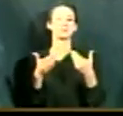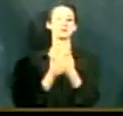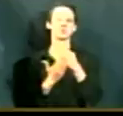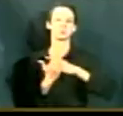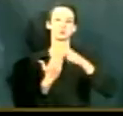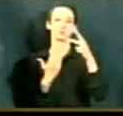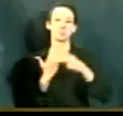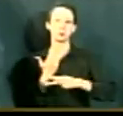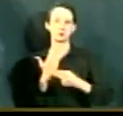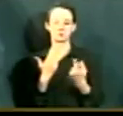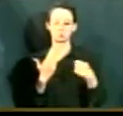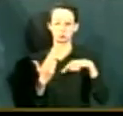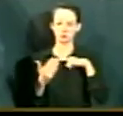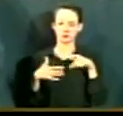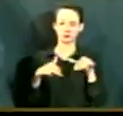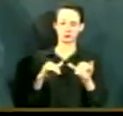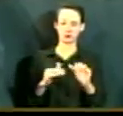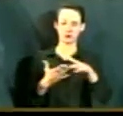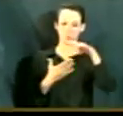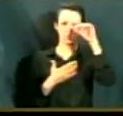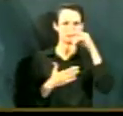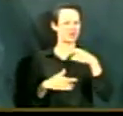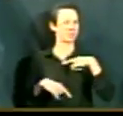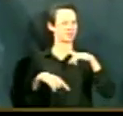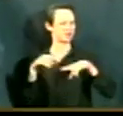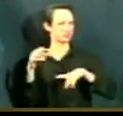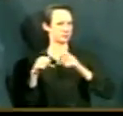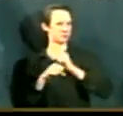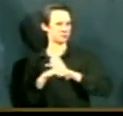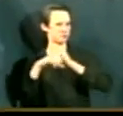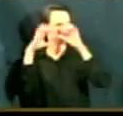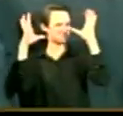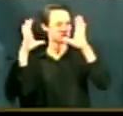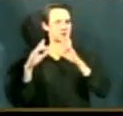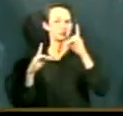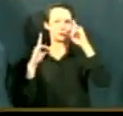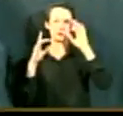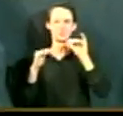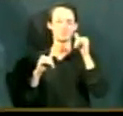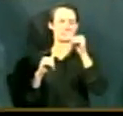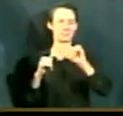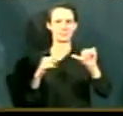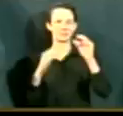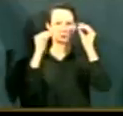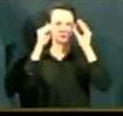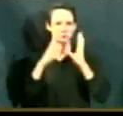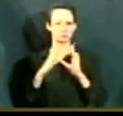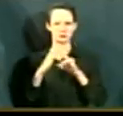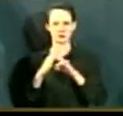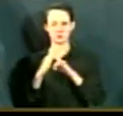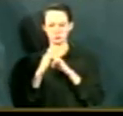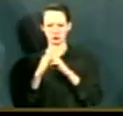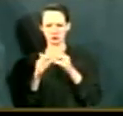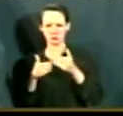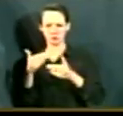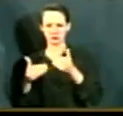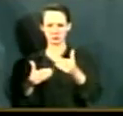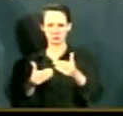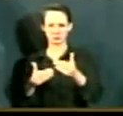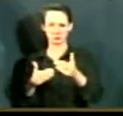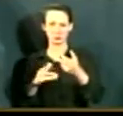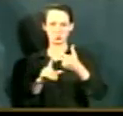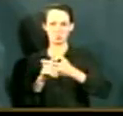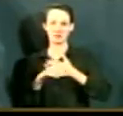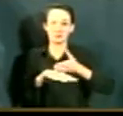still learning. I can't imagine expecting any educator to begin that process 3 months into the